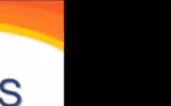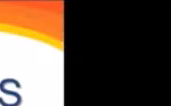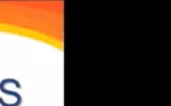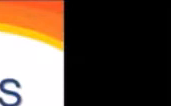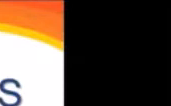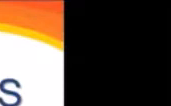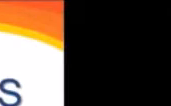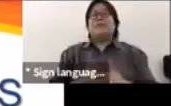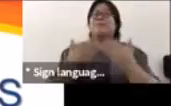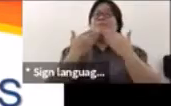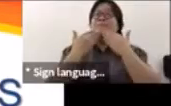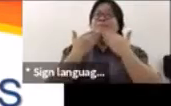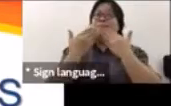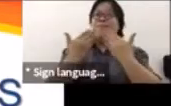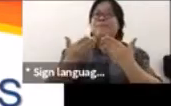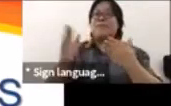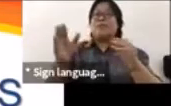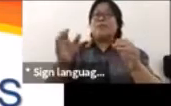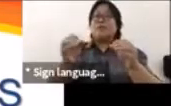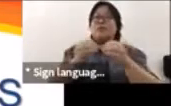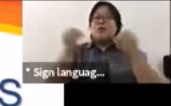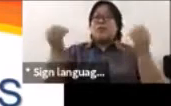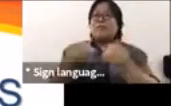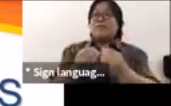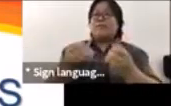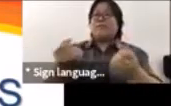by thanking again the organizers for the opportunity